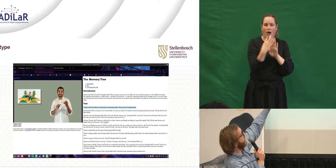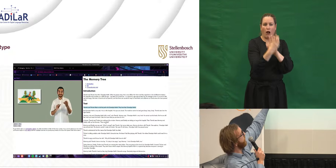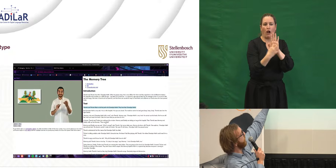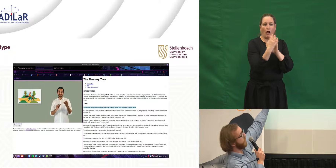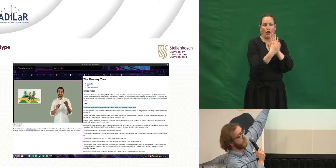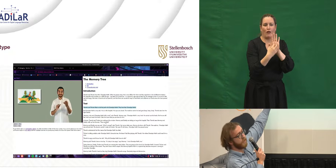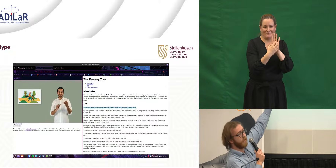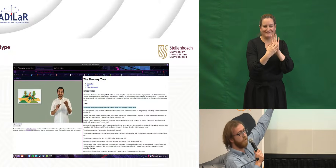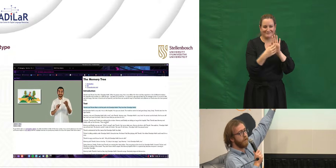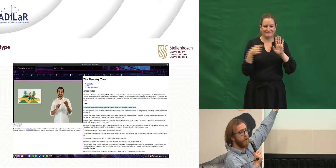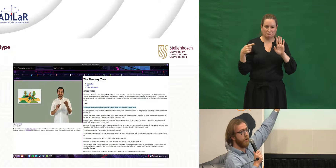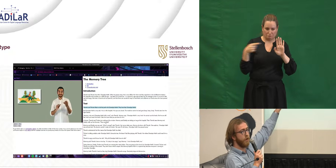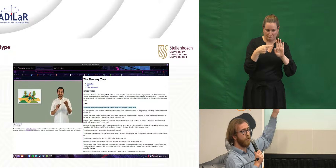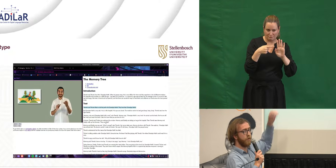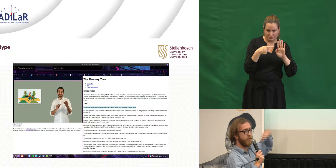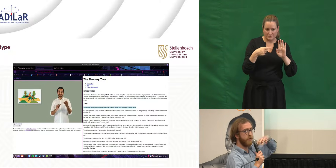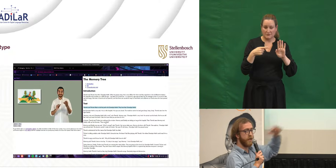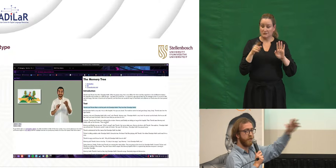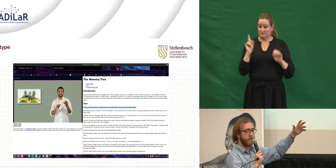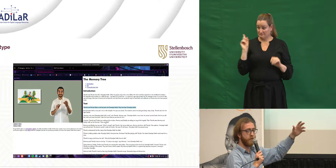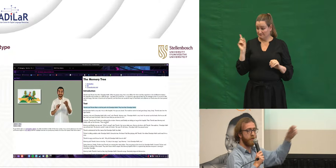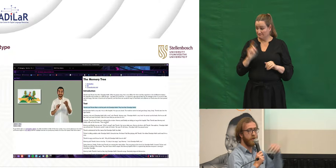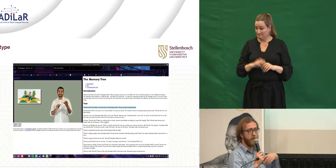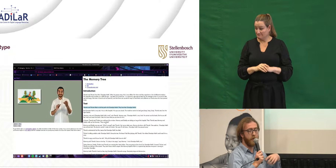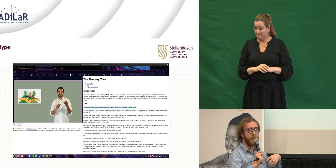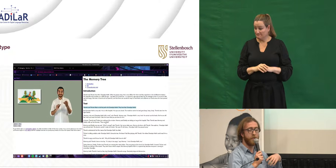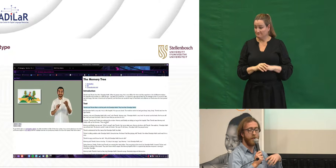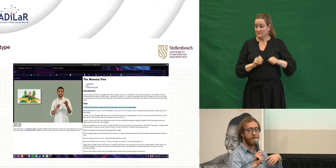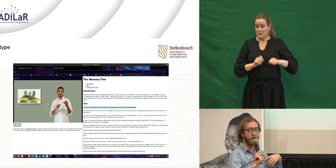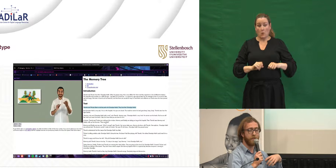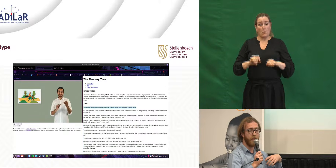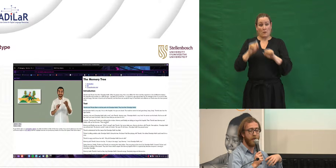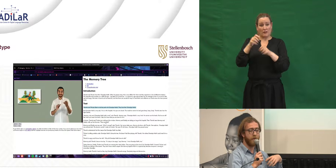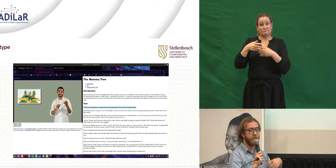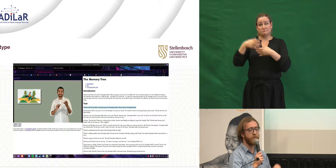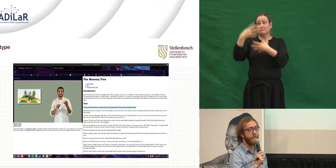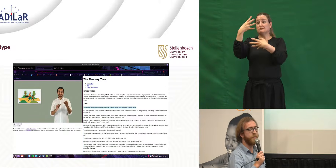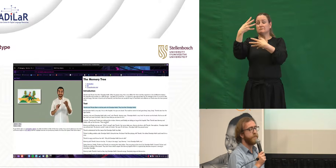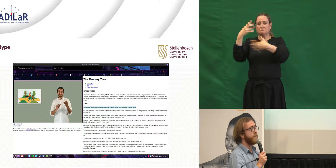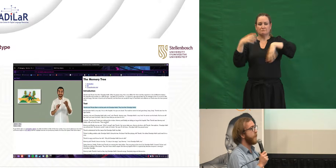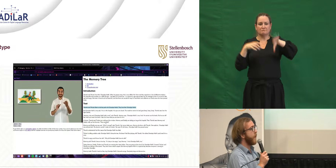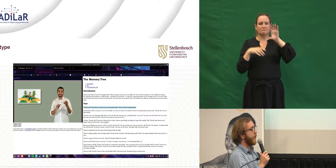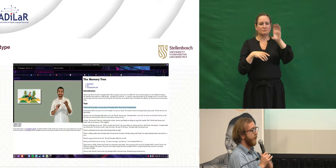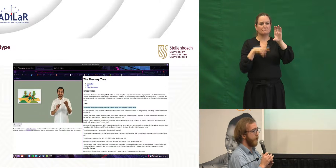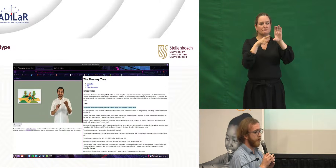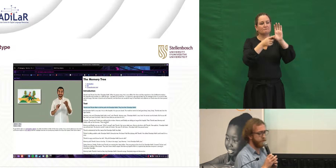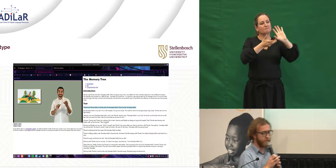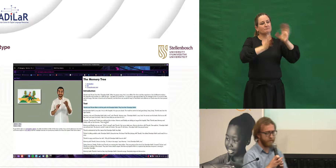it is the video translation into South African Sign Language.